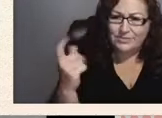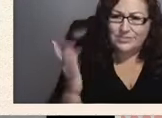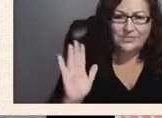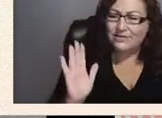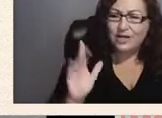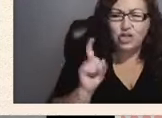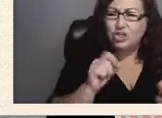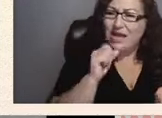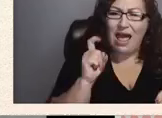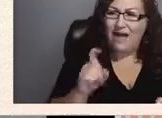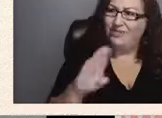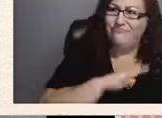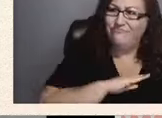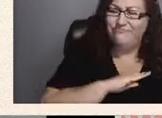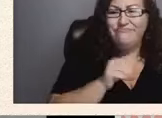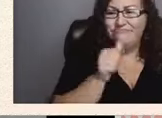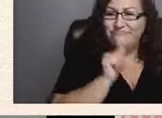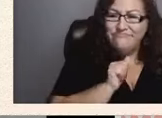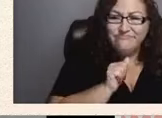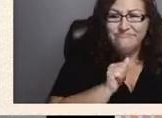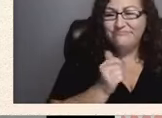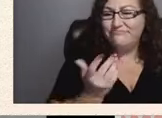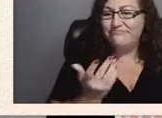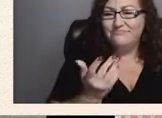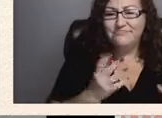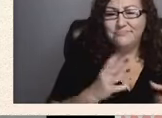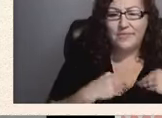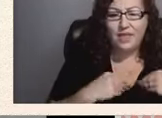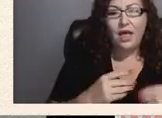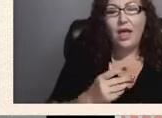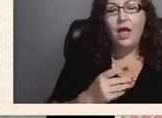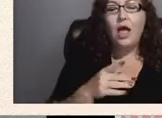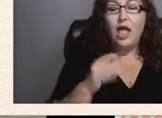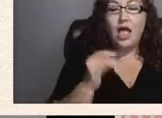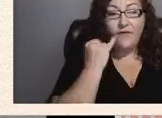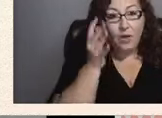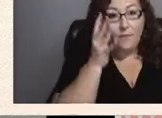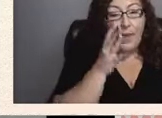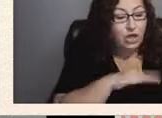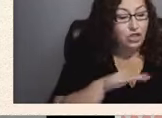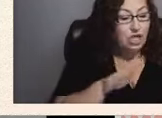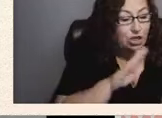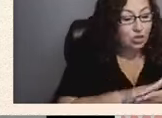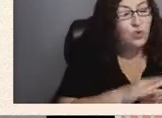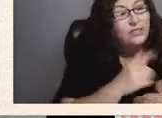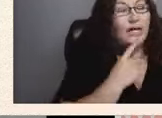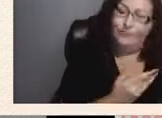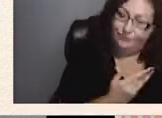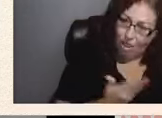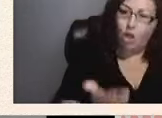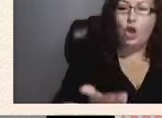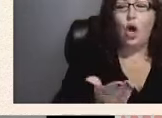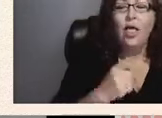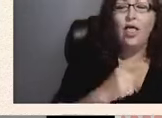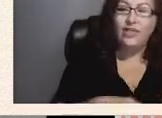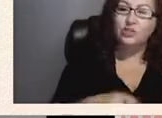settle. You shouldn't be going to meetings if you're a parent at your child's school and they say, "Well, here you go. This is what you're going to